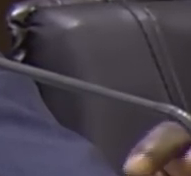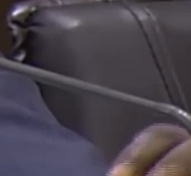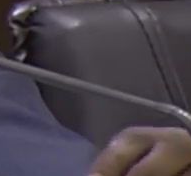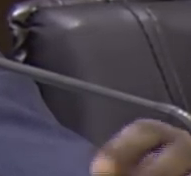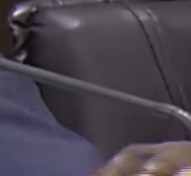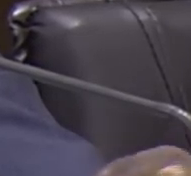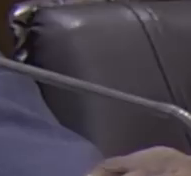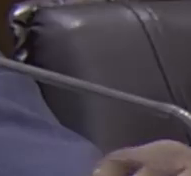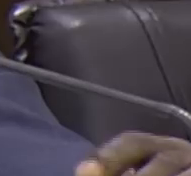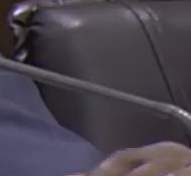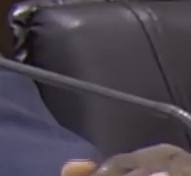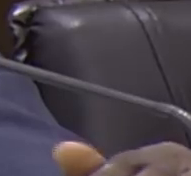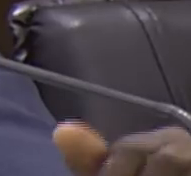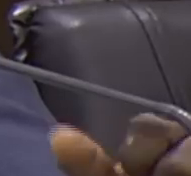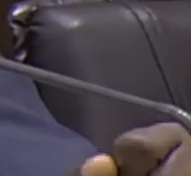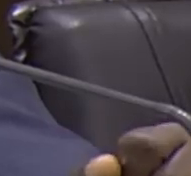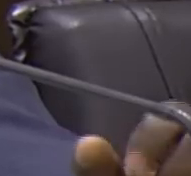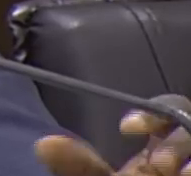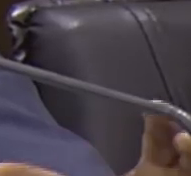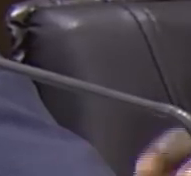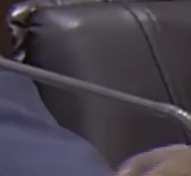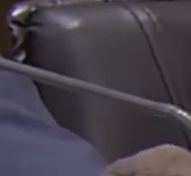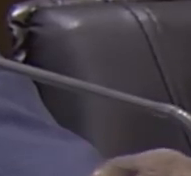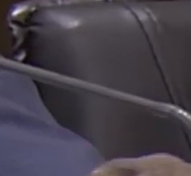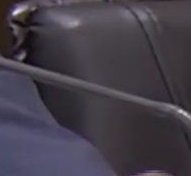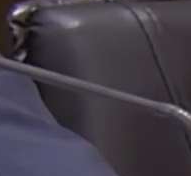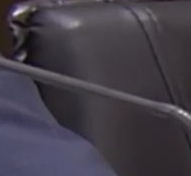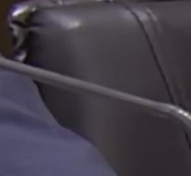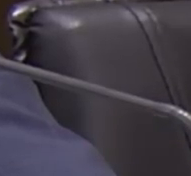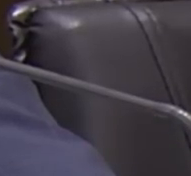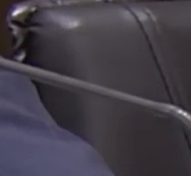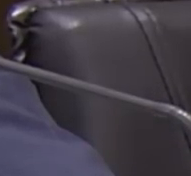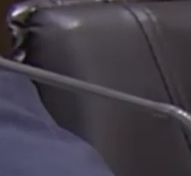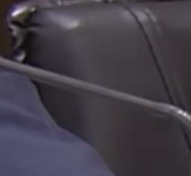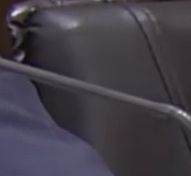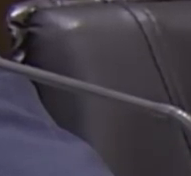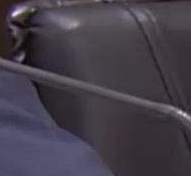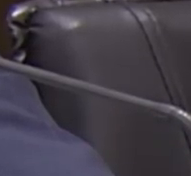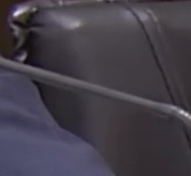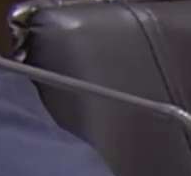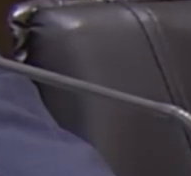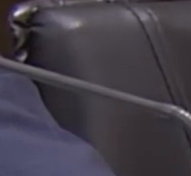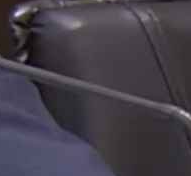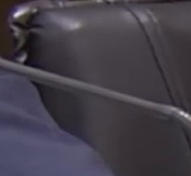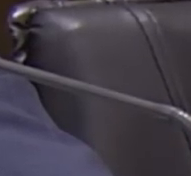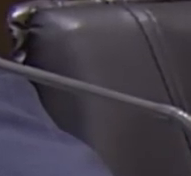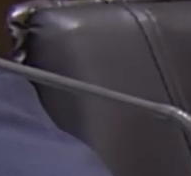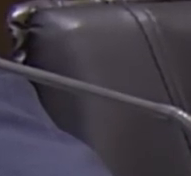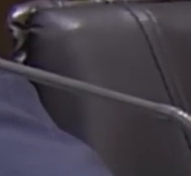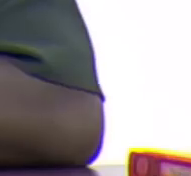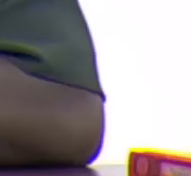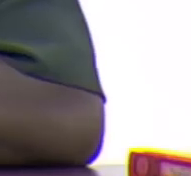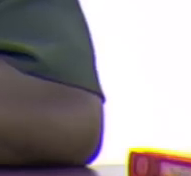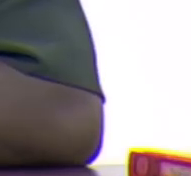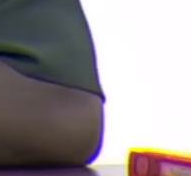training that took place in Kudang in May of 1994. Do you recall